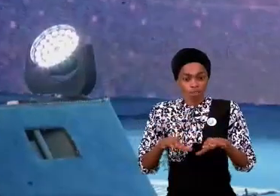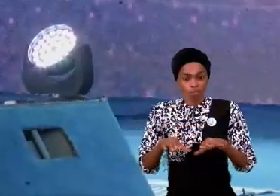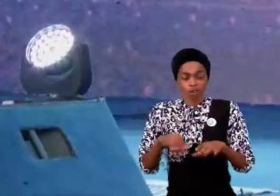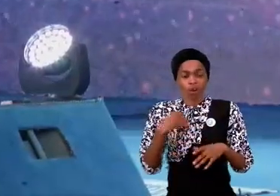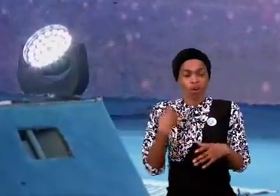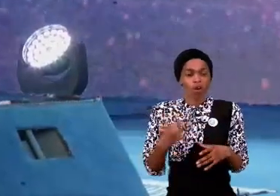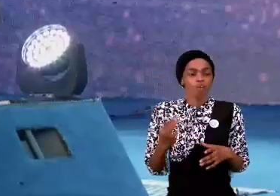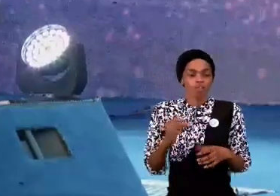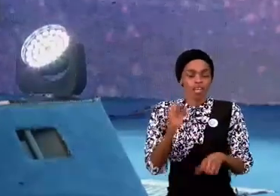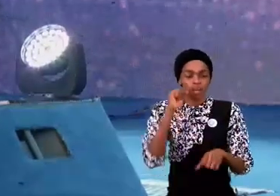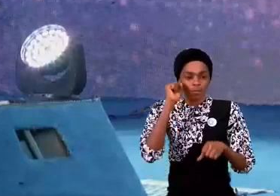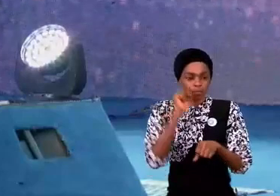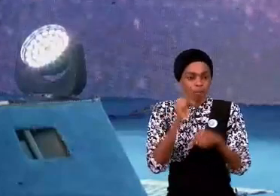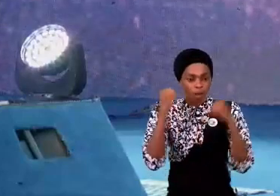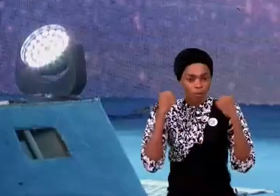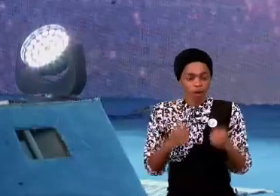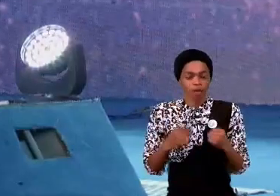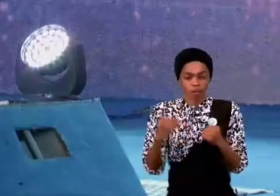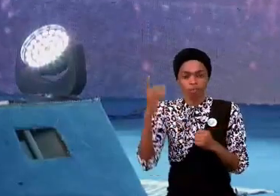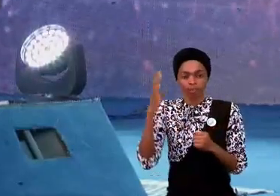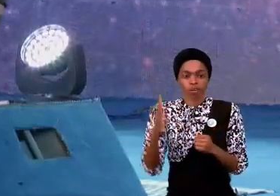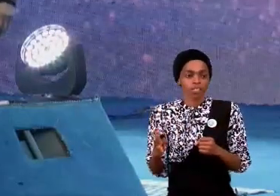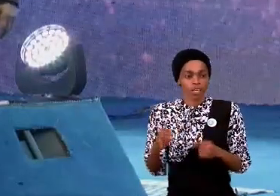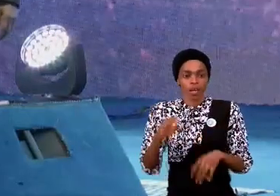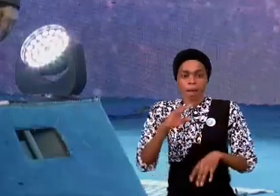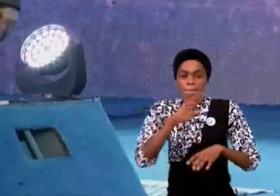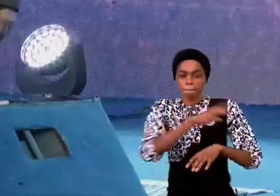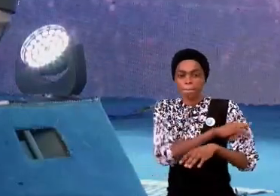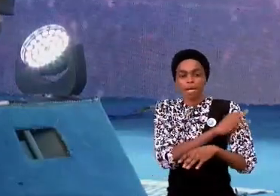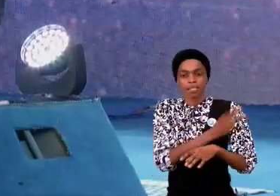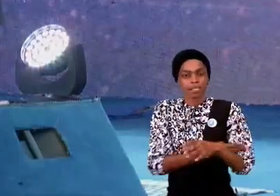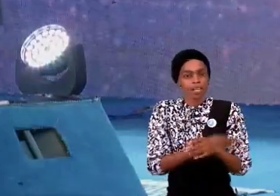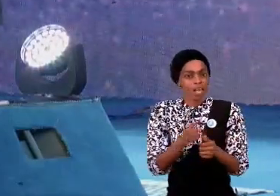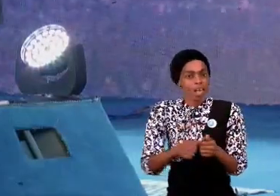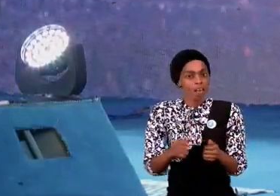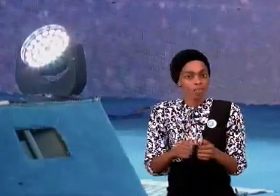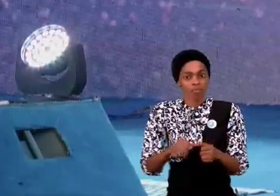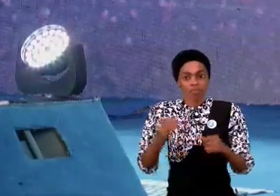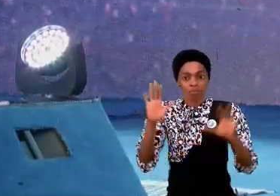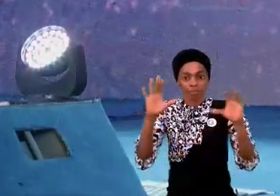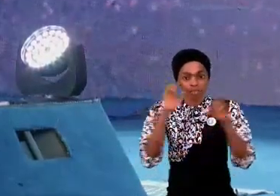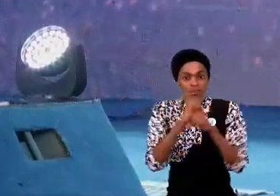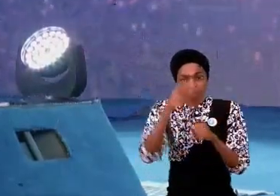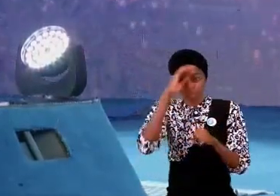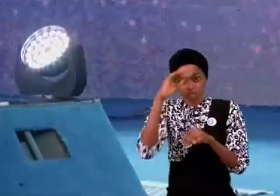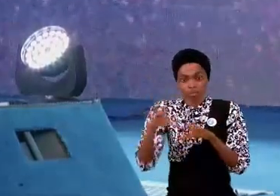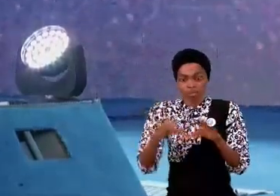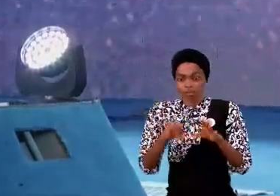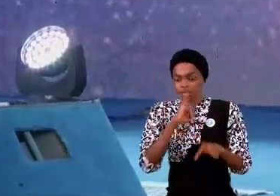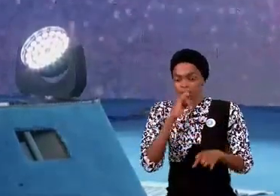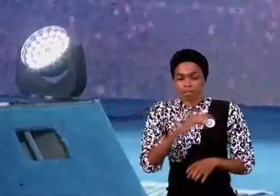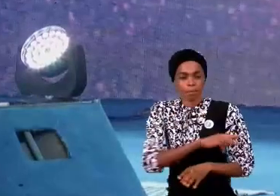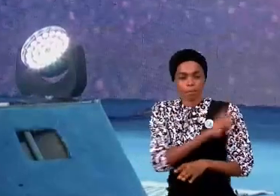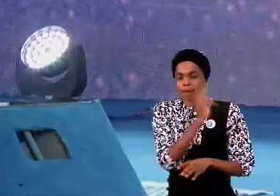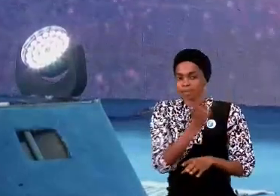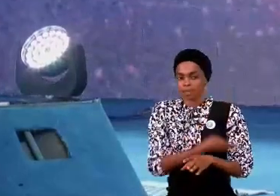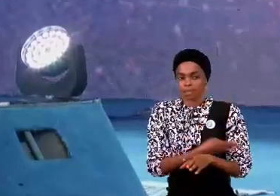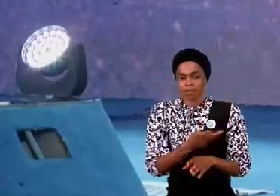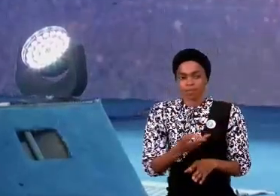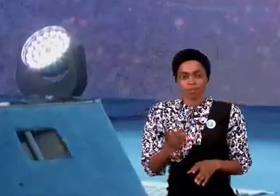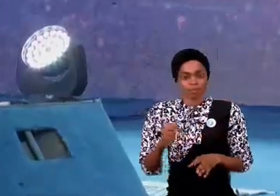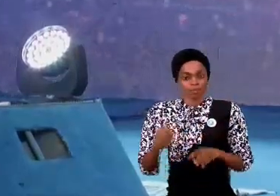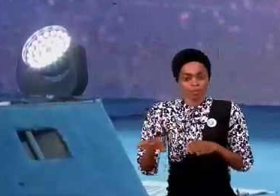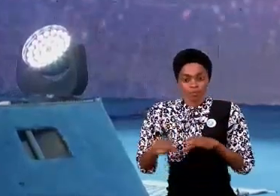mighty. The deeds are mighty. And in your life tonight, mighty deed. Amen. Mighty